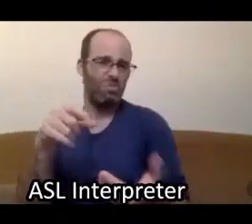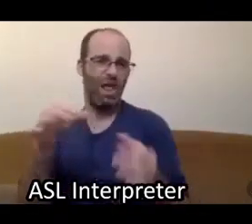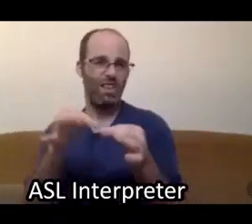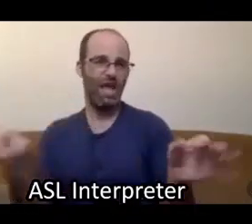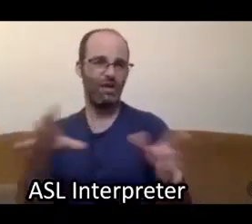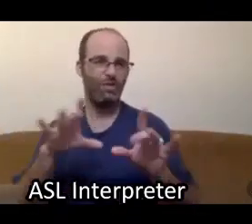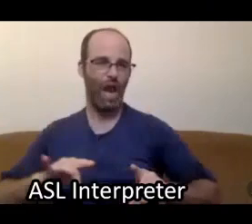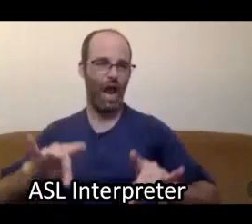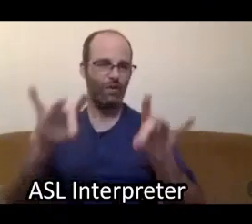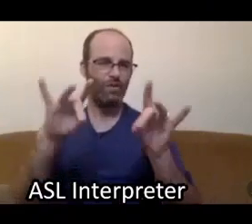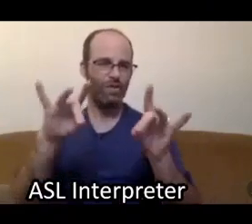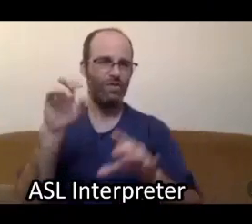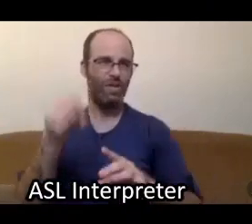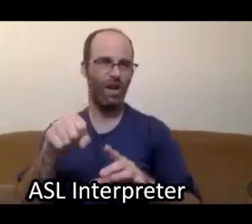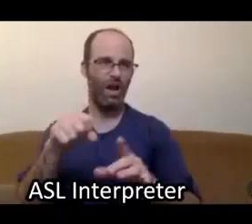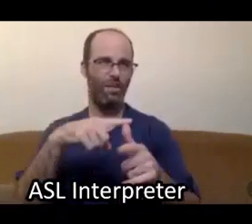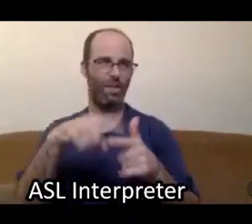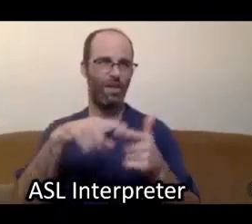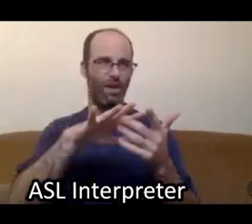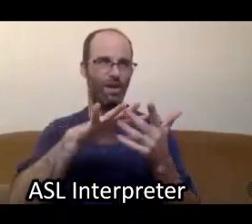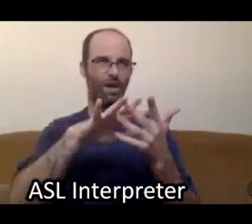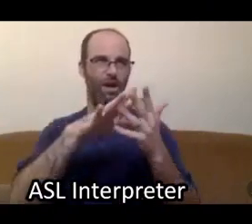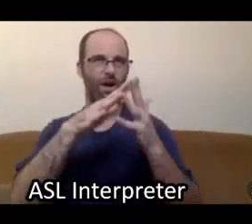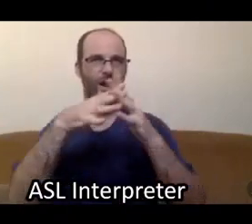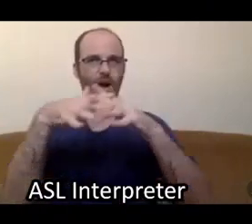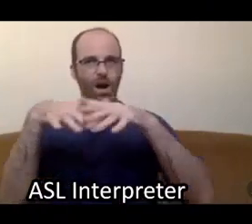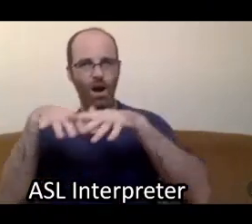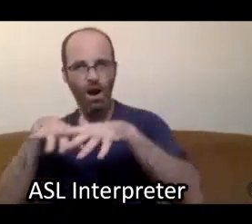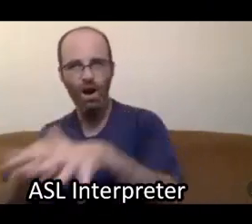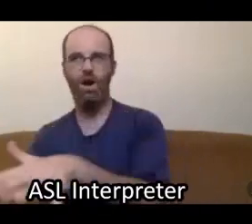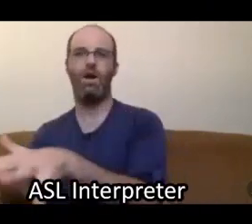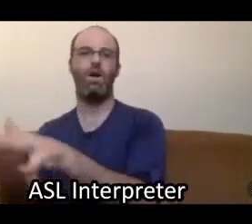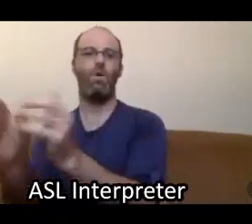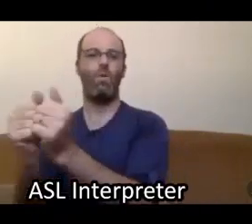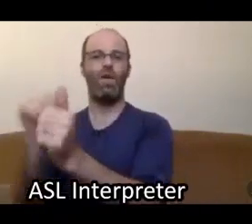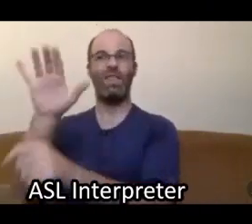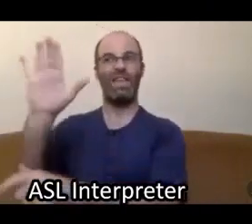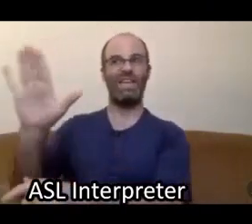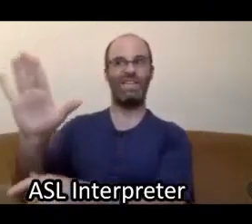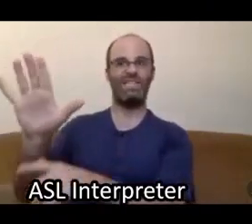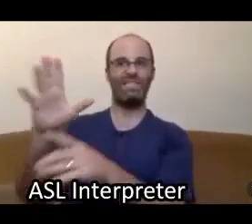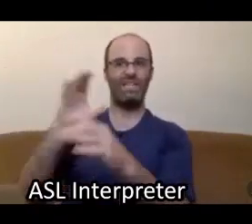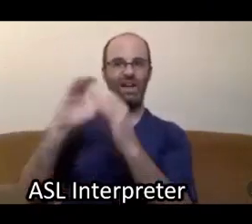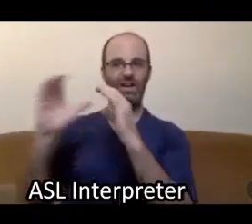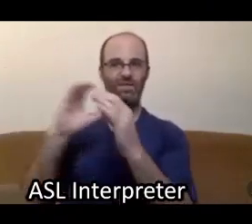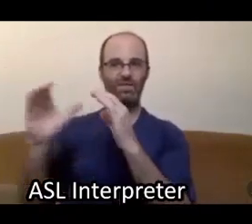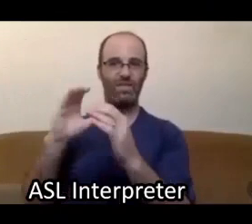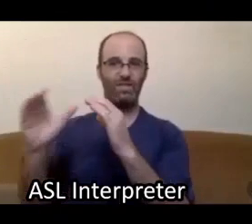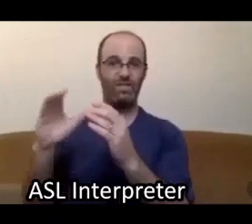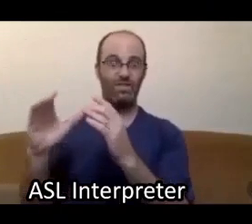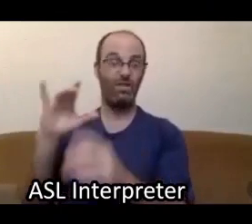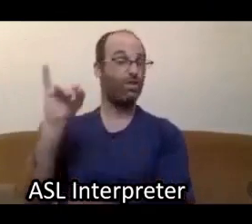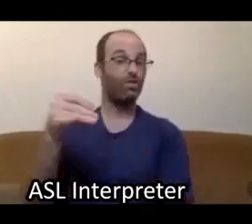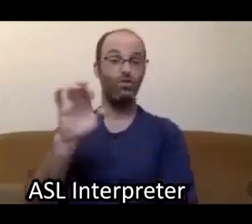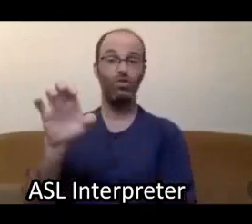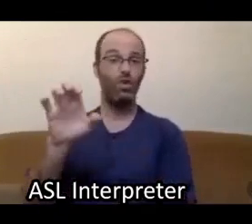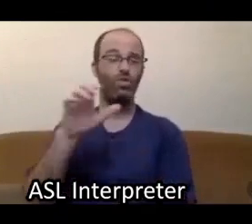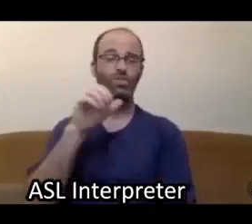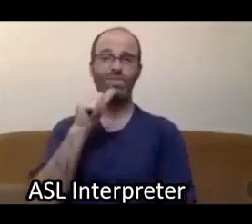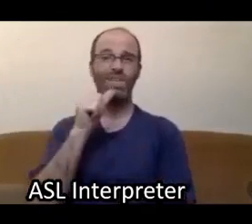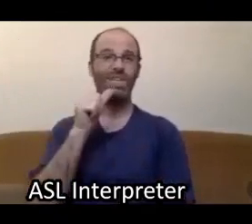just kind of bled into discussions with Joe, who doesn't make a big thing out of his visual